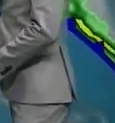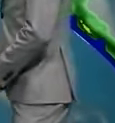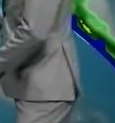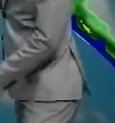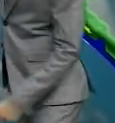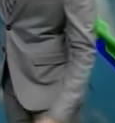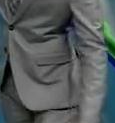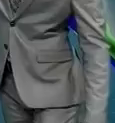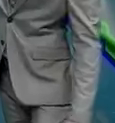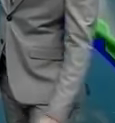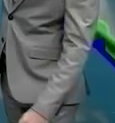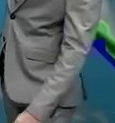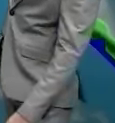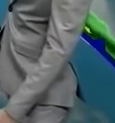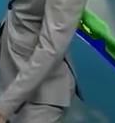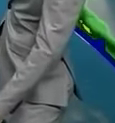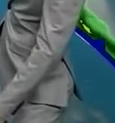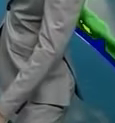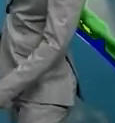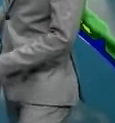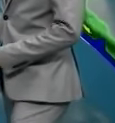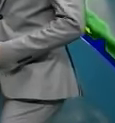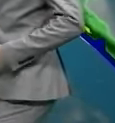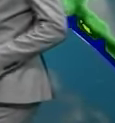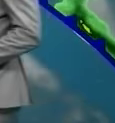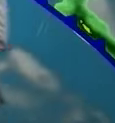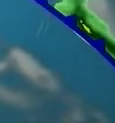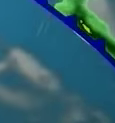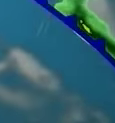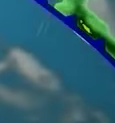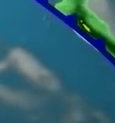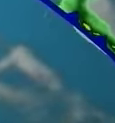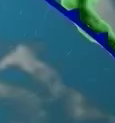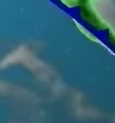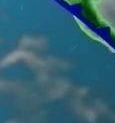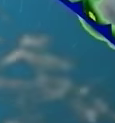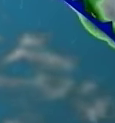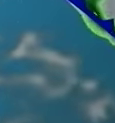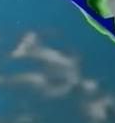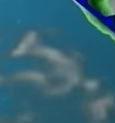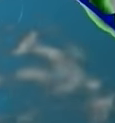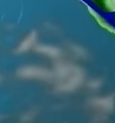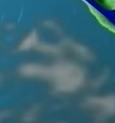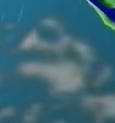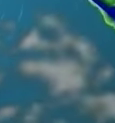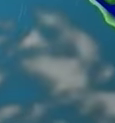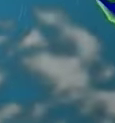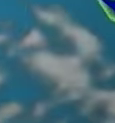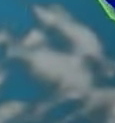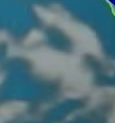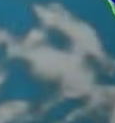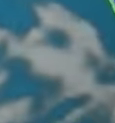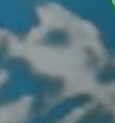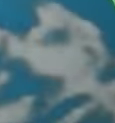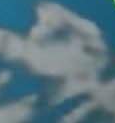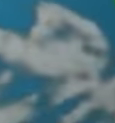day over South Africa, cool weather in the south, while in the northeast it's going to be a warmer afternoon, and by evening a bit of cloud starts to push in over